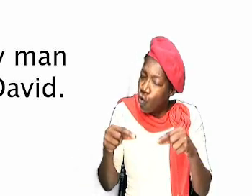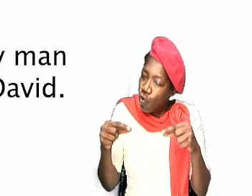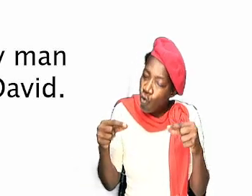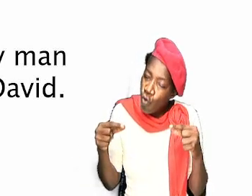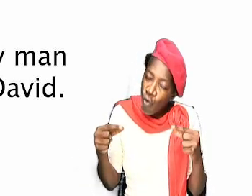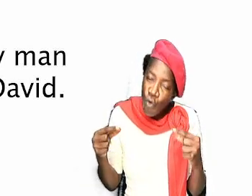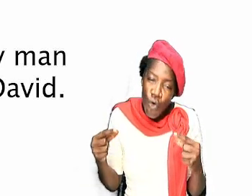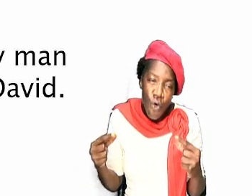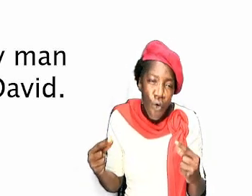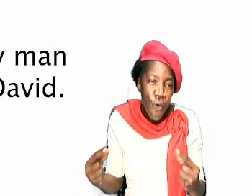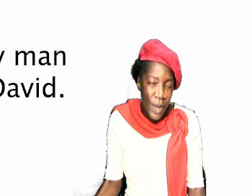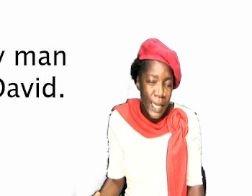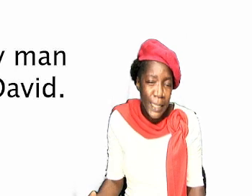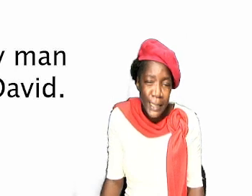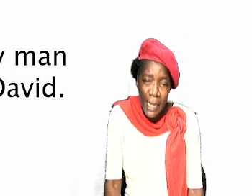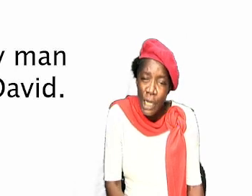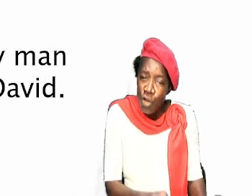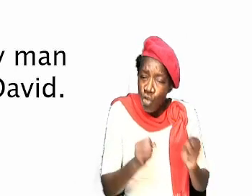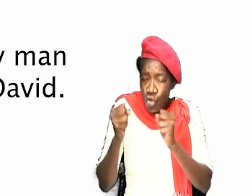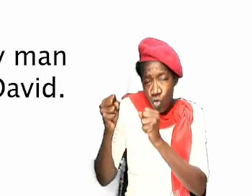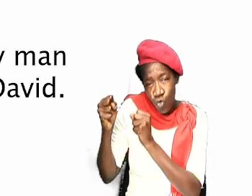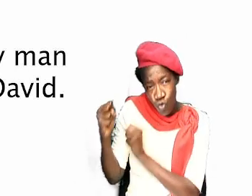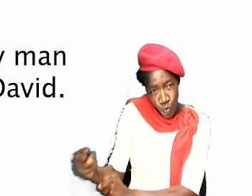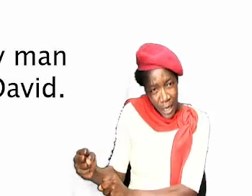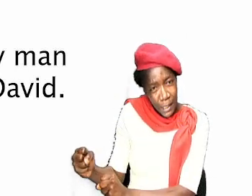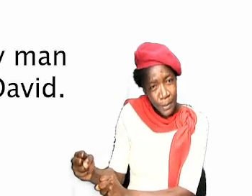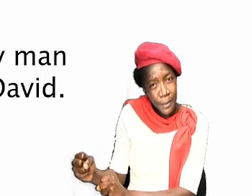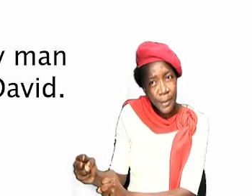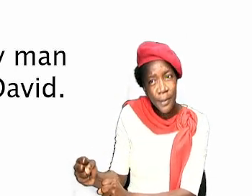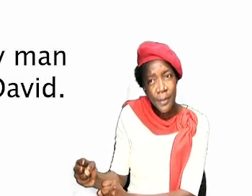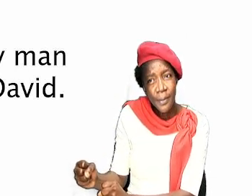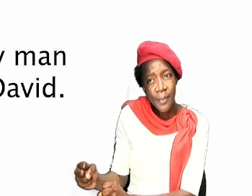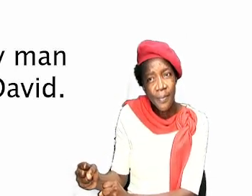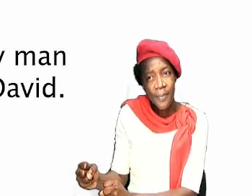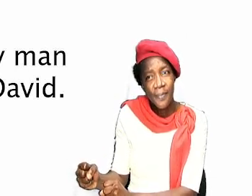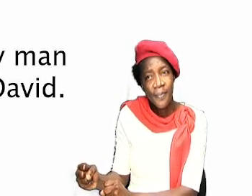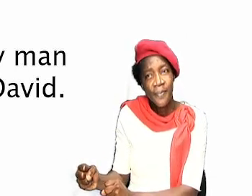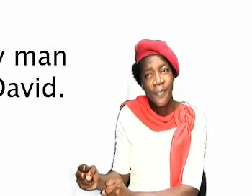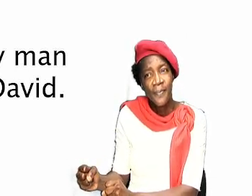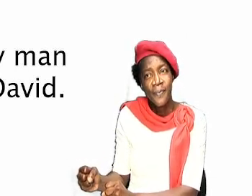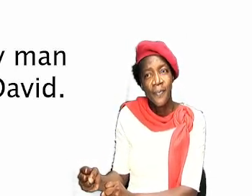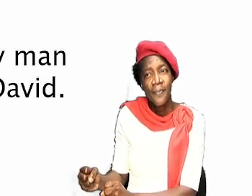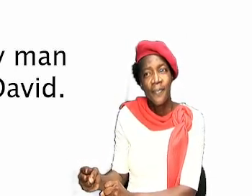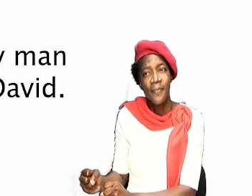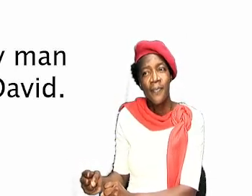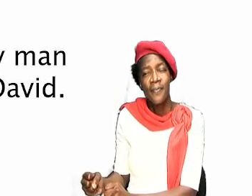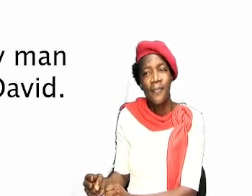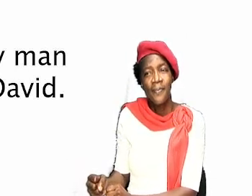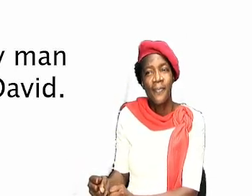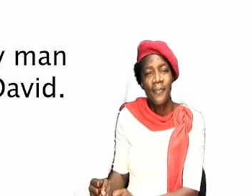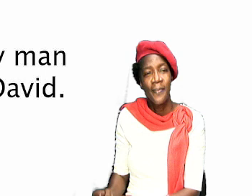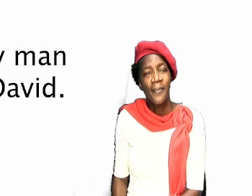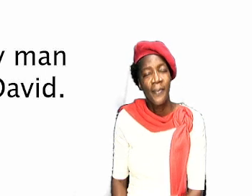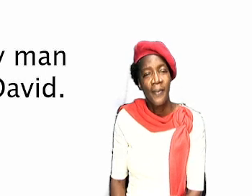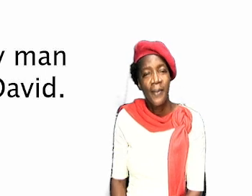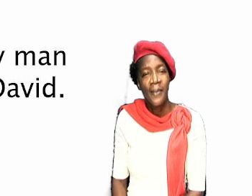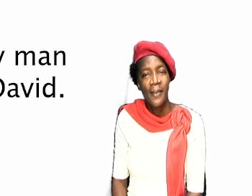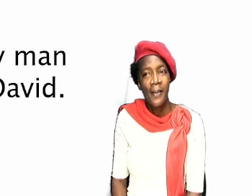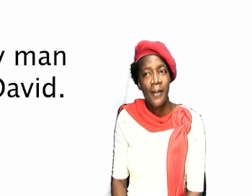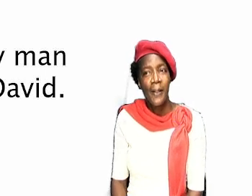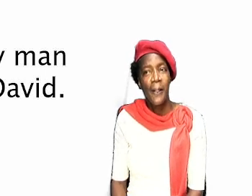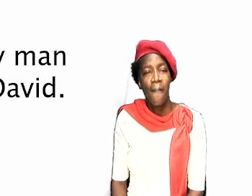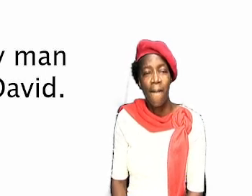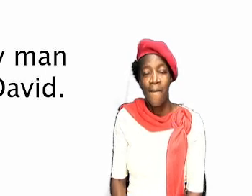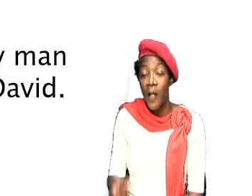impressive strength. To get a good understanding about mighty men, when the Bible talks